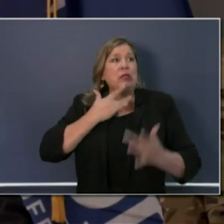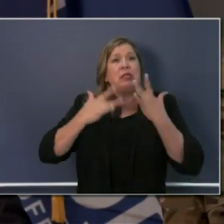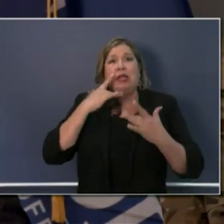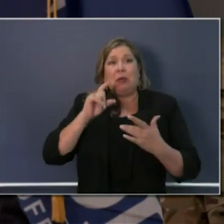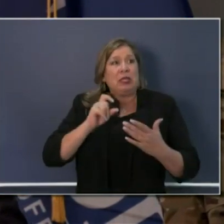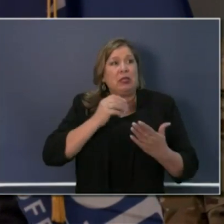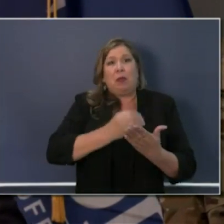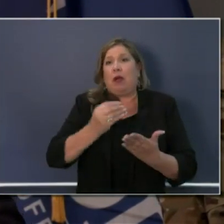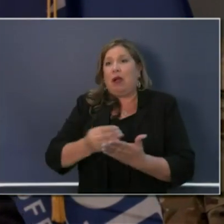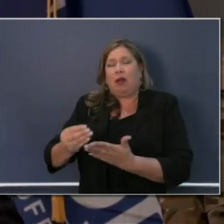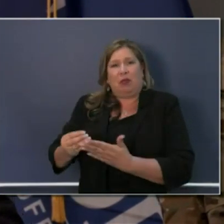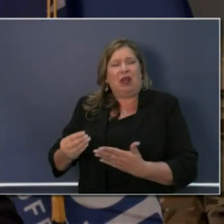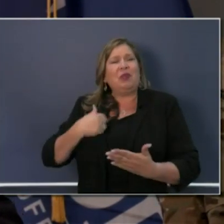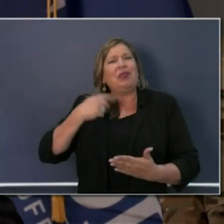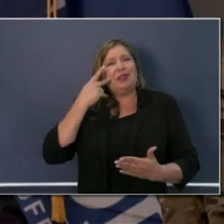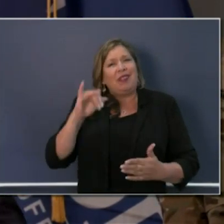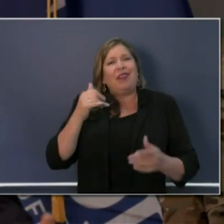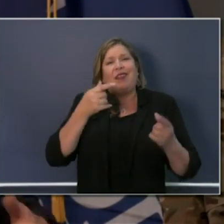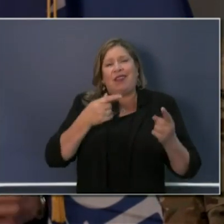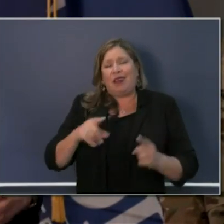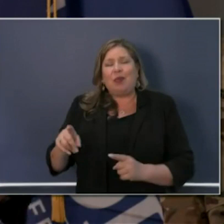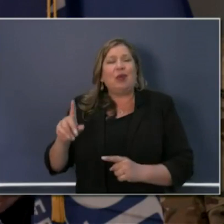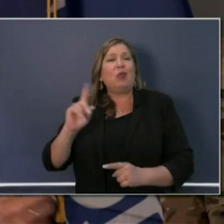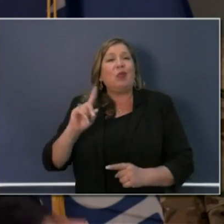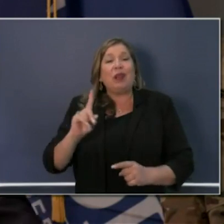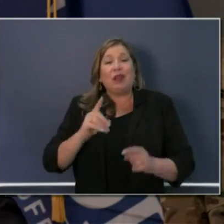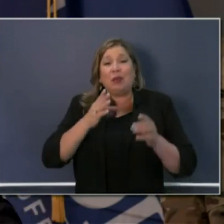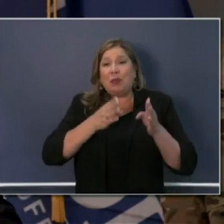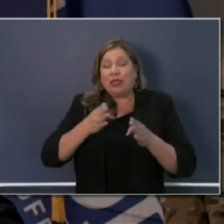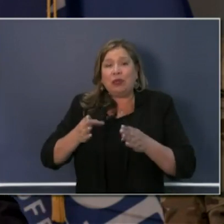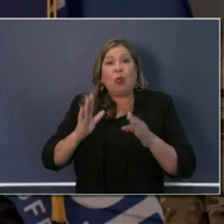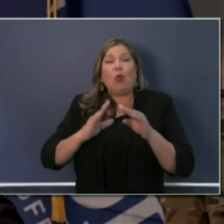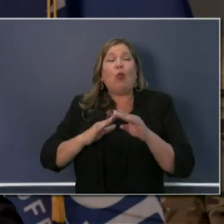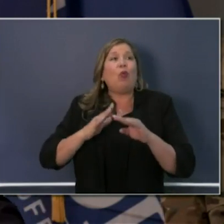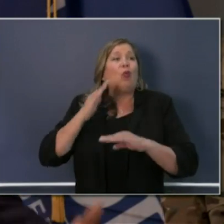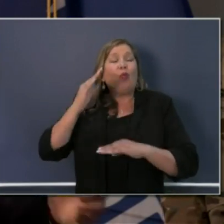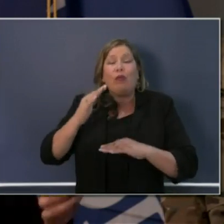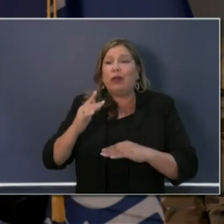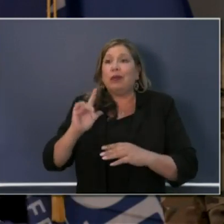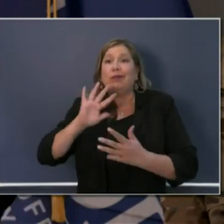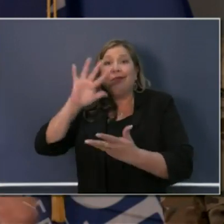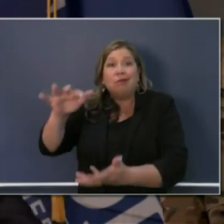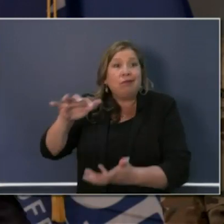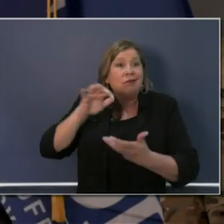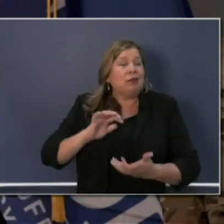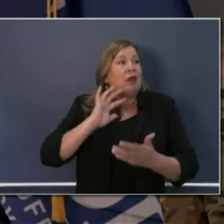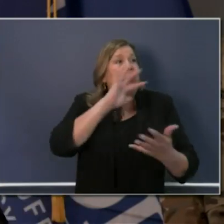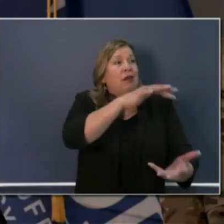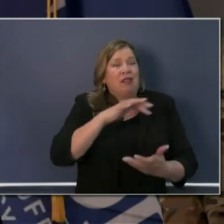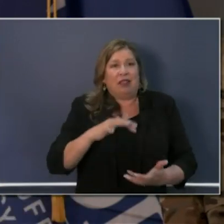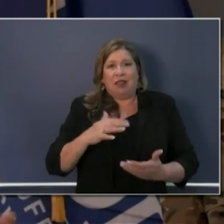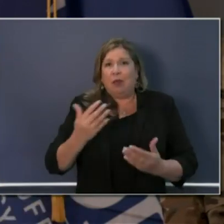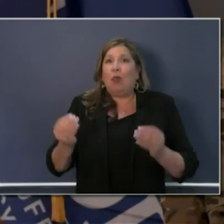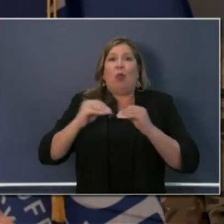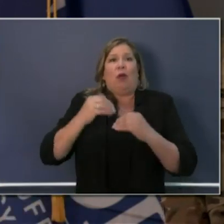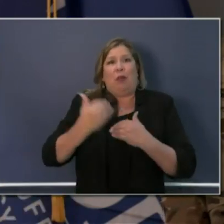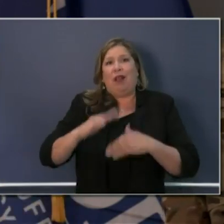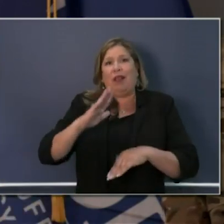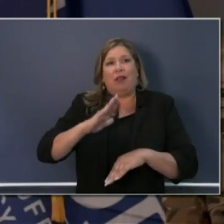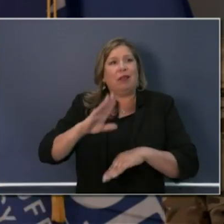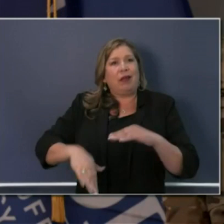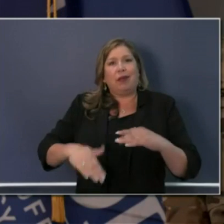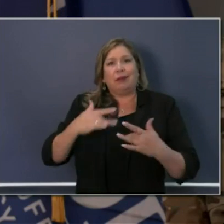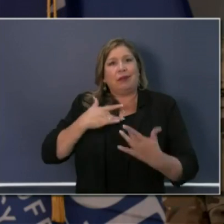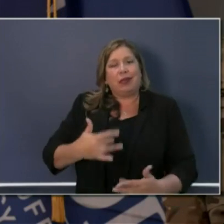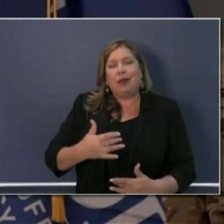the purchasing decisions people are making, where they're overly indulged in getting a little more bread than they may need, a little bit more